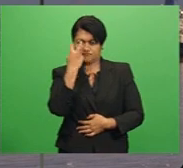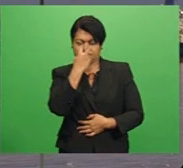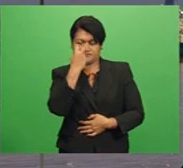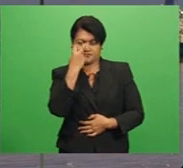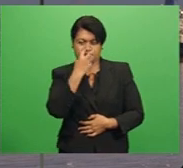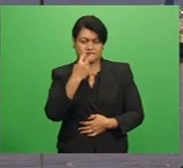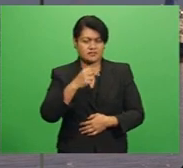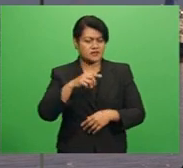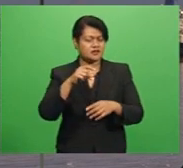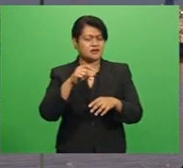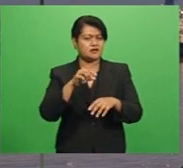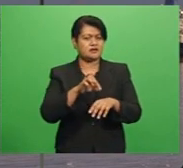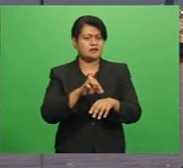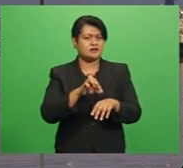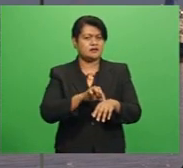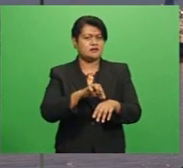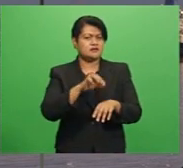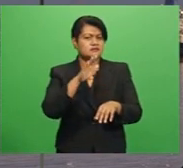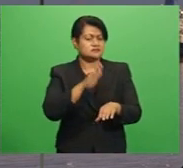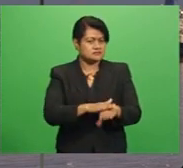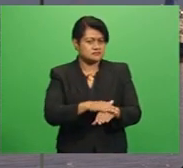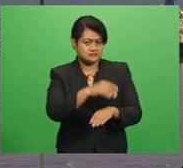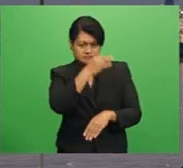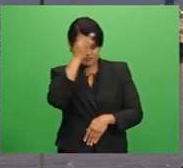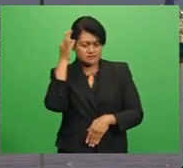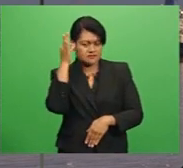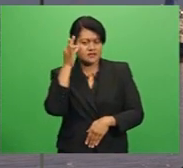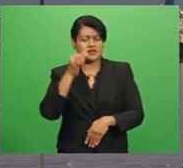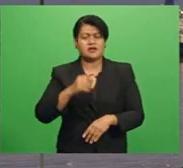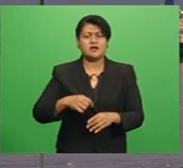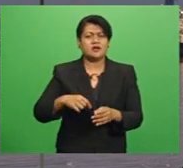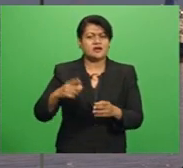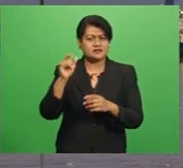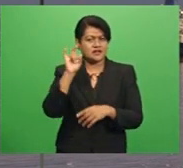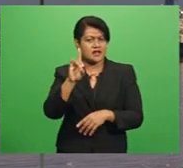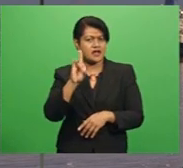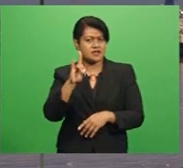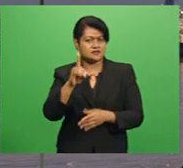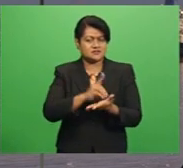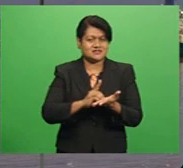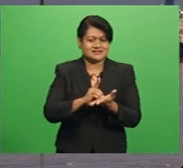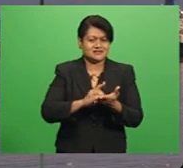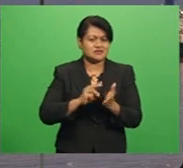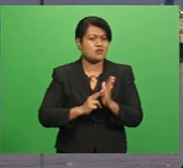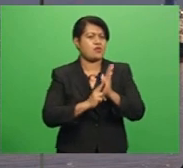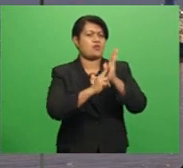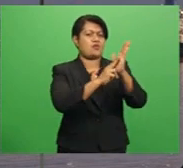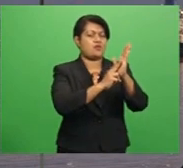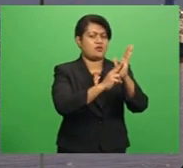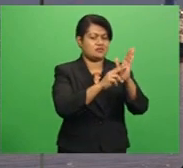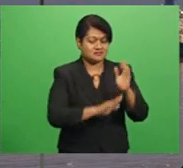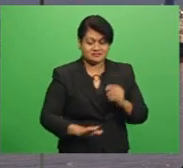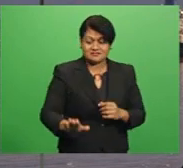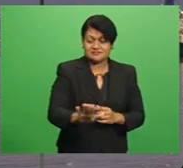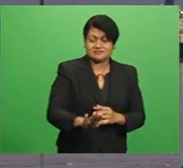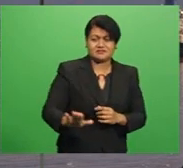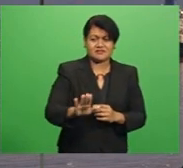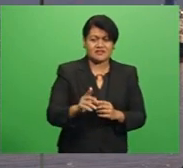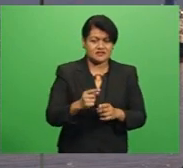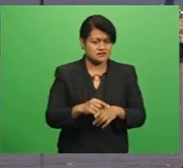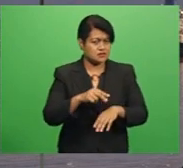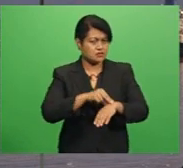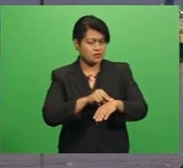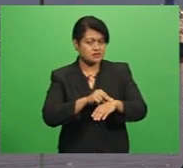historical leptospirosis, typhoid, dengue fever and diarrhea hotspots in the Northern Division. Acting Divisional Medical Officer North Dr.